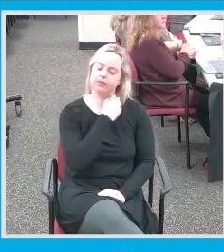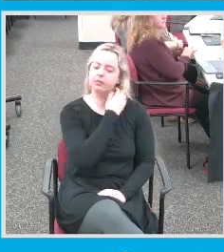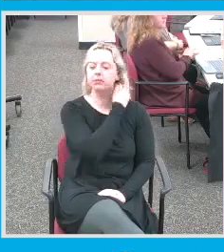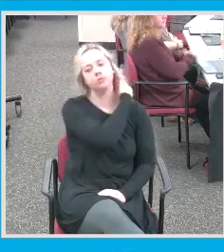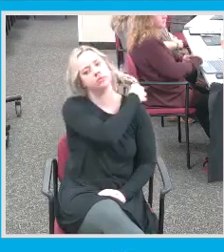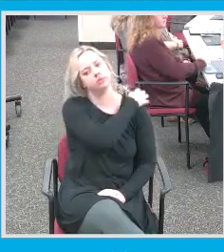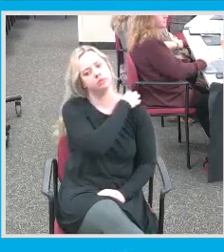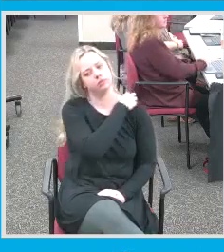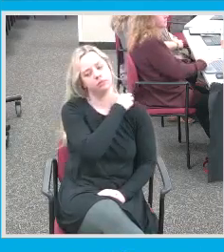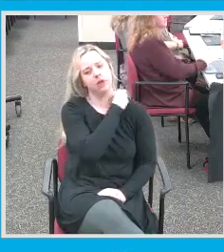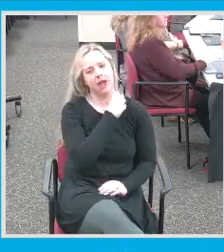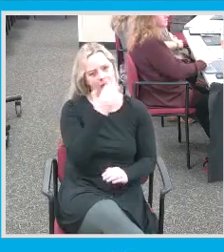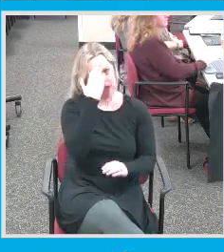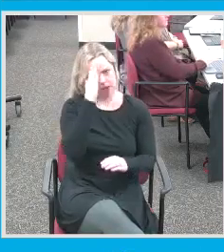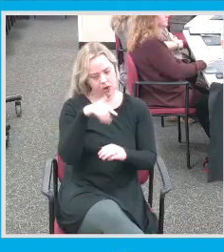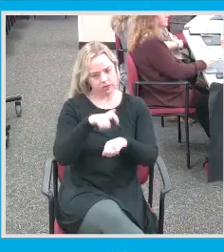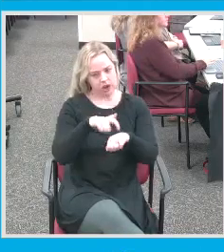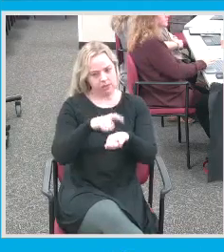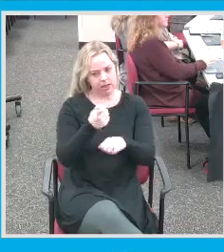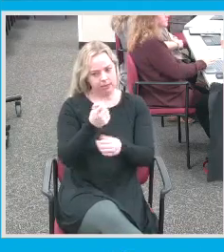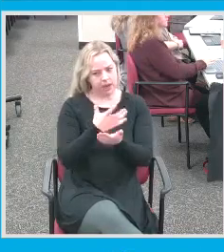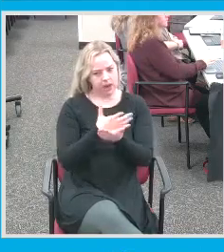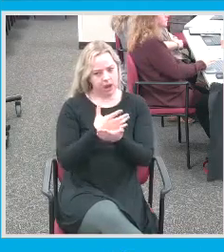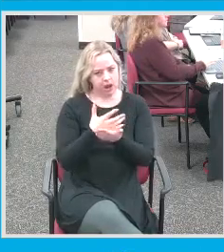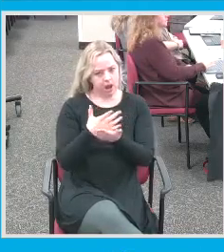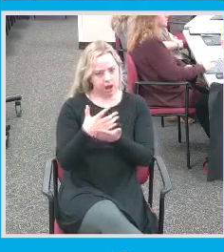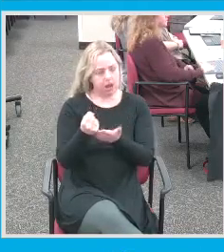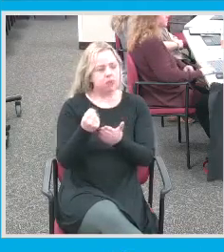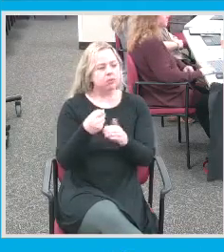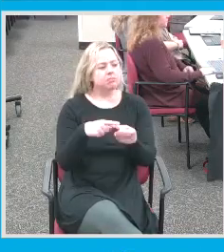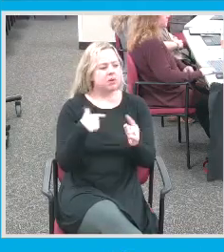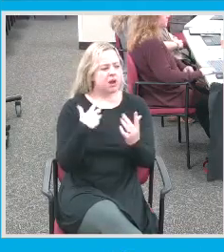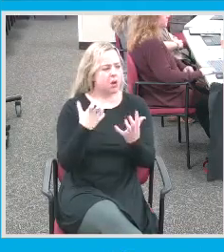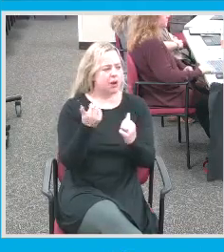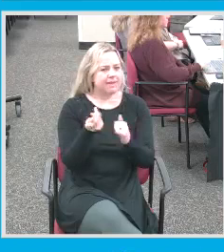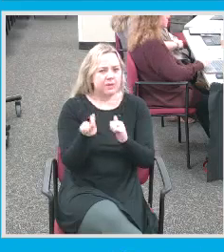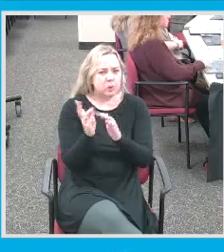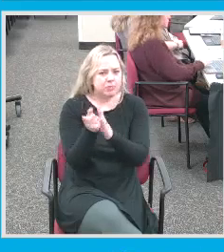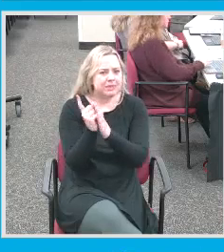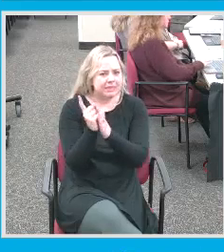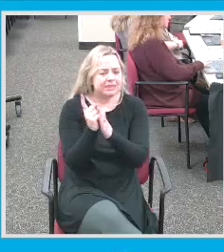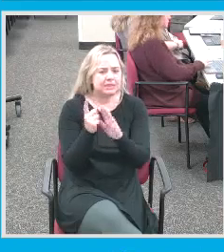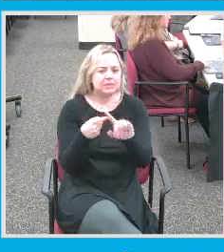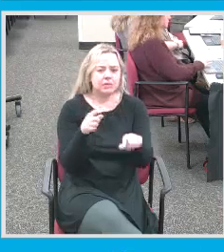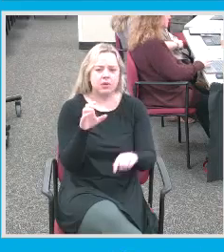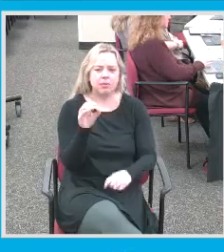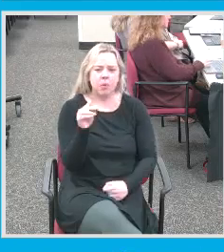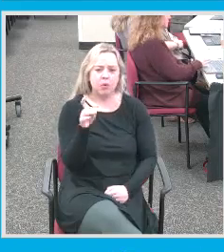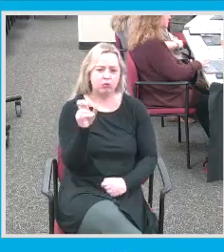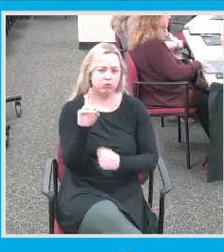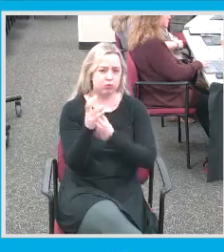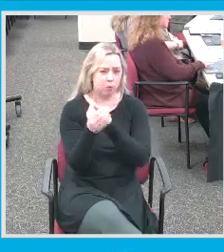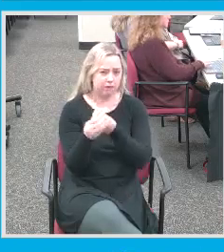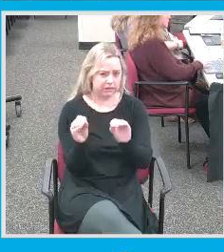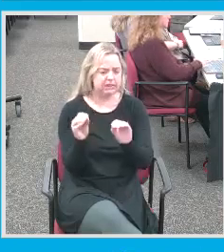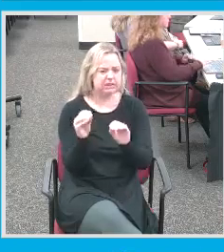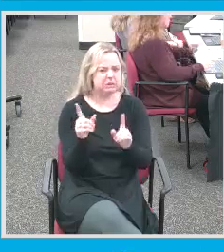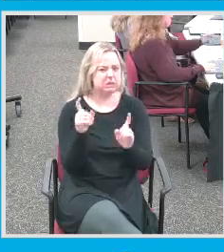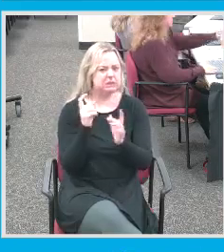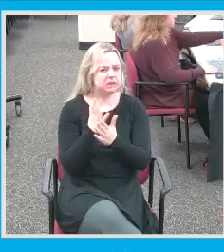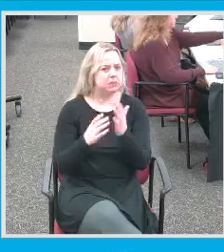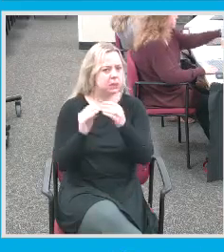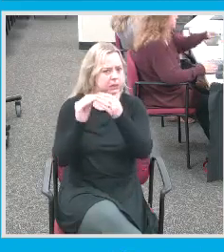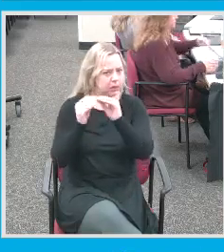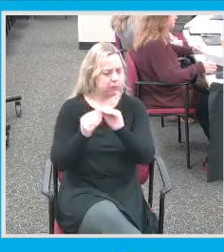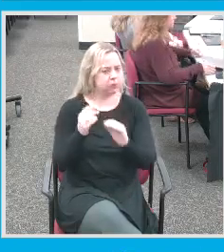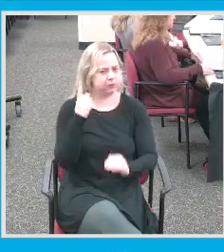I know we're getting on time, but I wanted to allow just a few minutes for our coroner's office to share some stats from 2022 as well as some predictions for